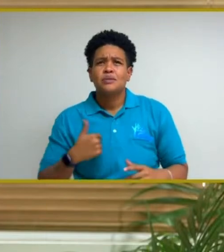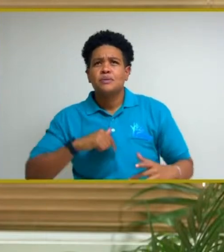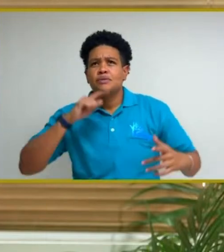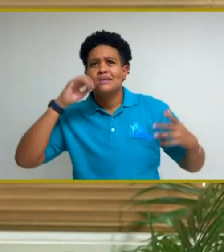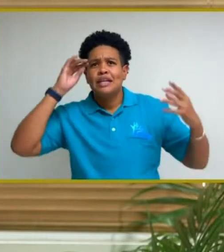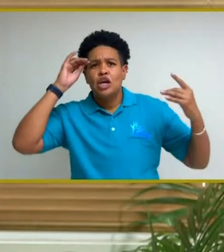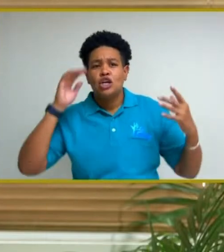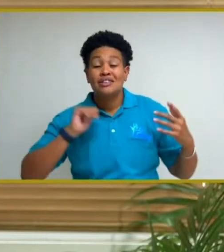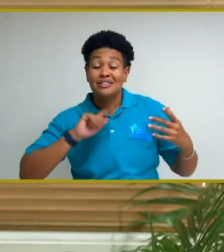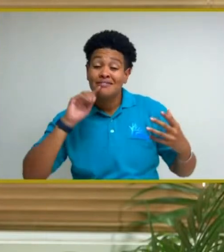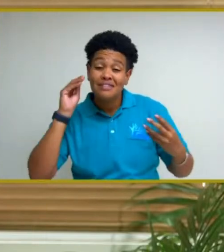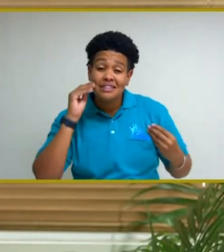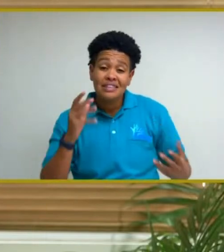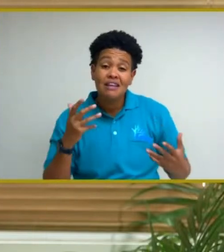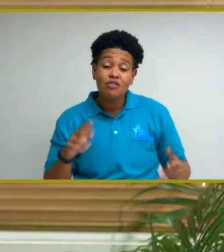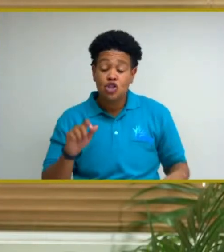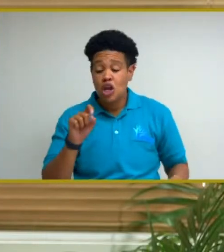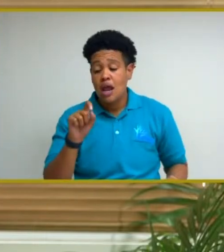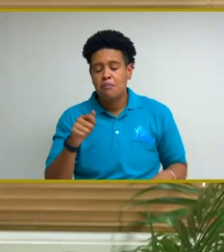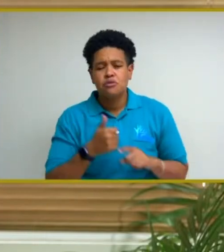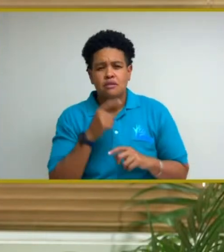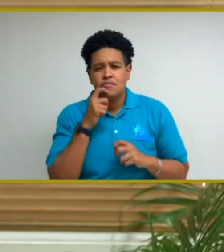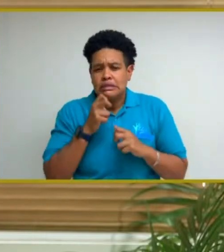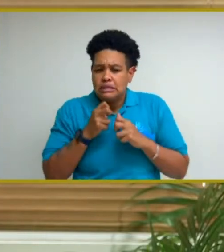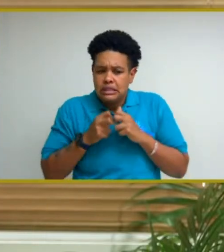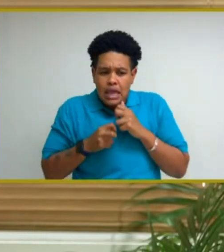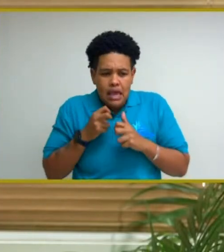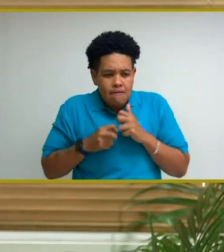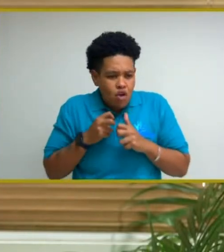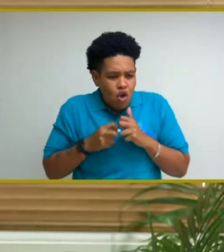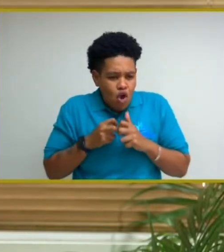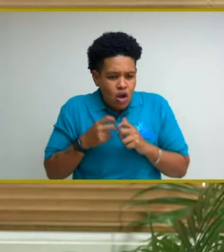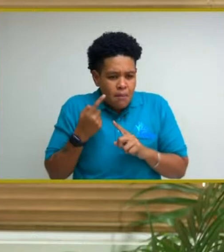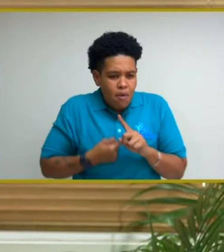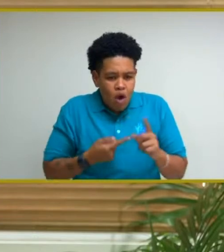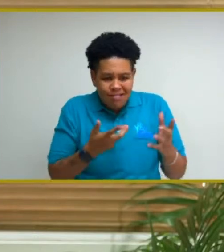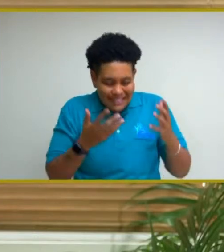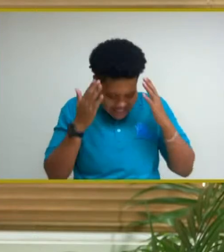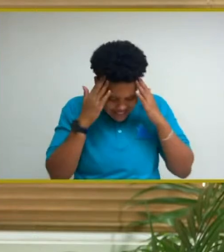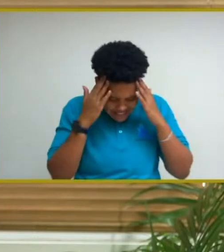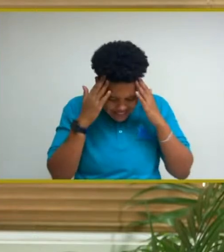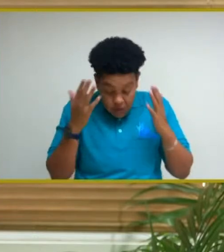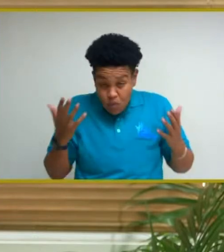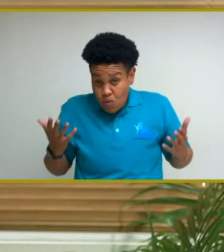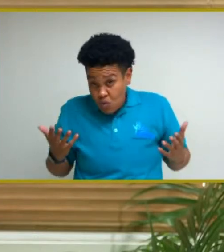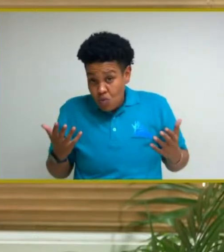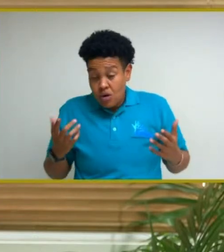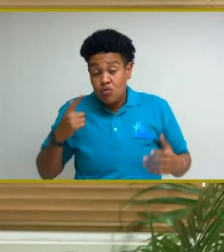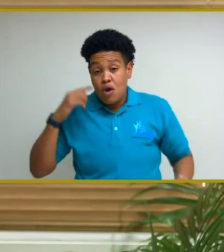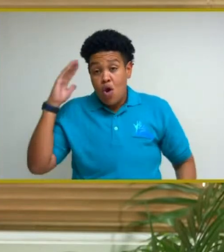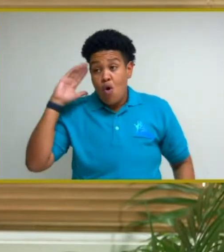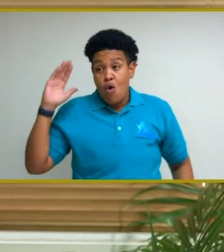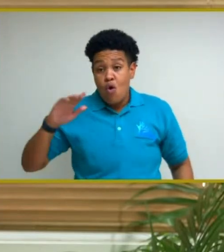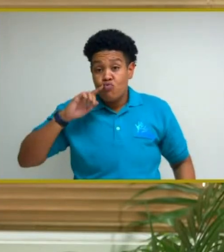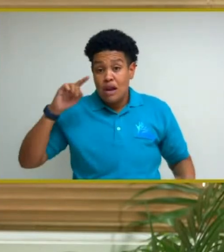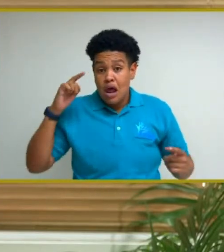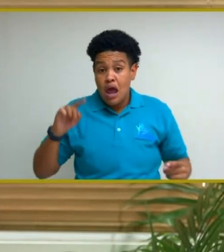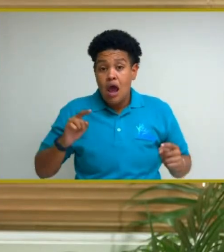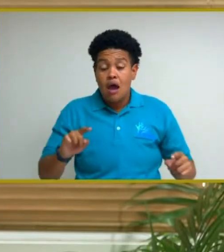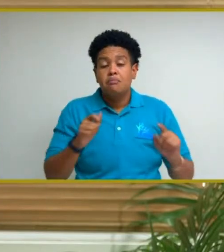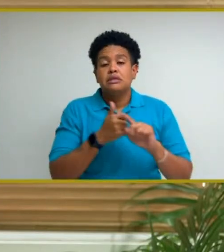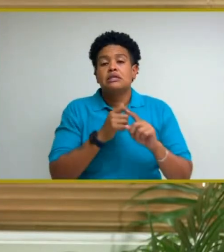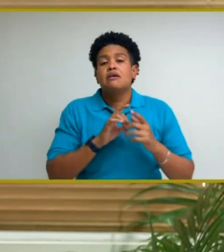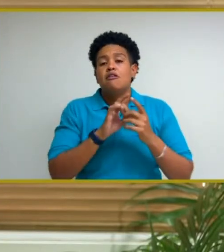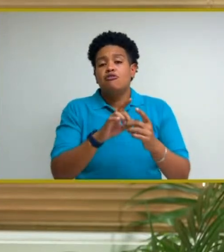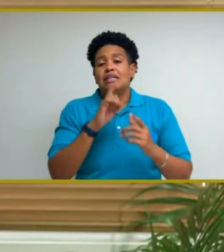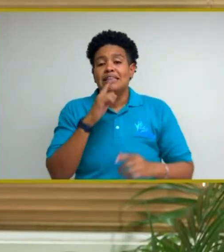and I have said it, that April would have been a difficult month, given all that has been happening re the